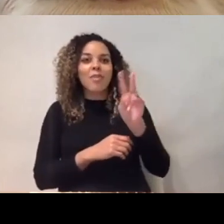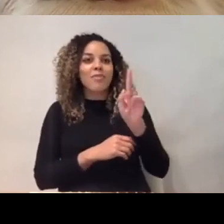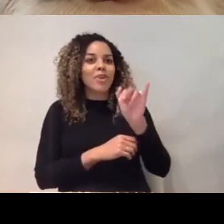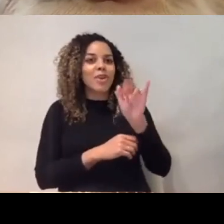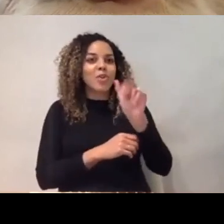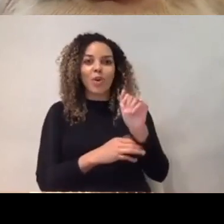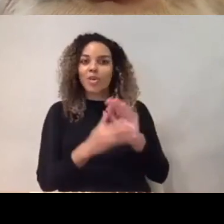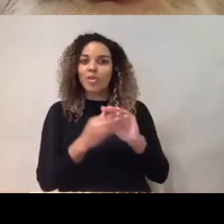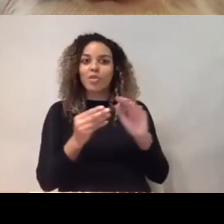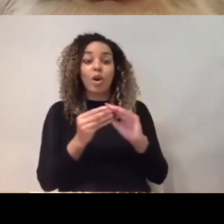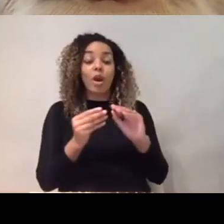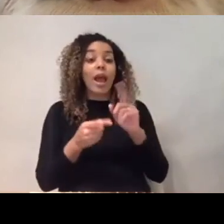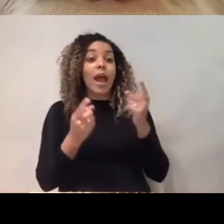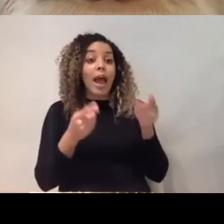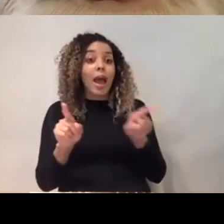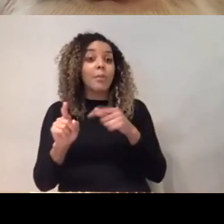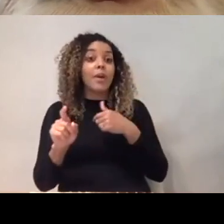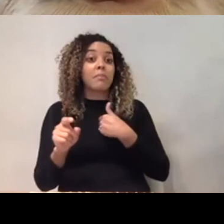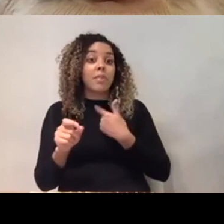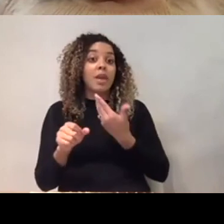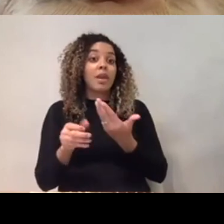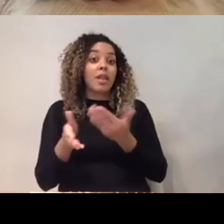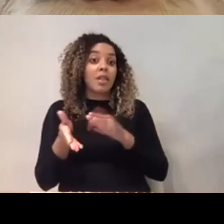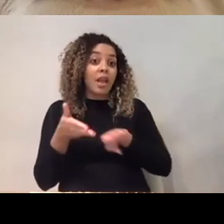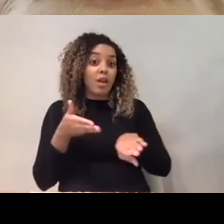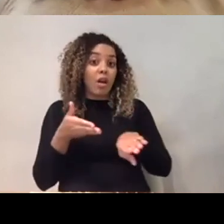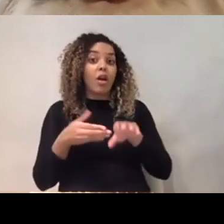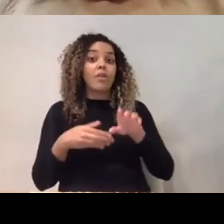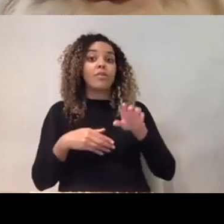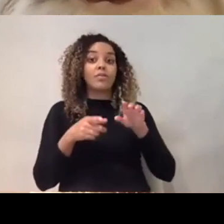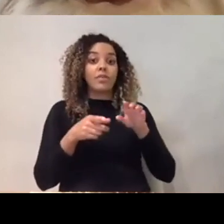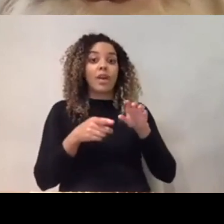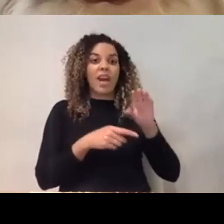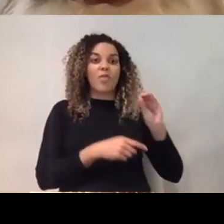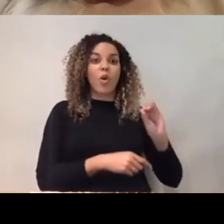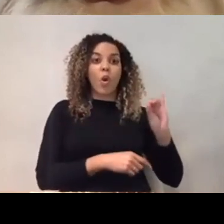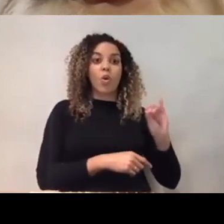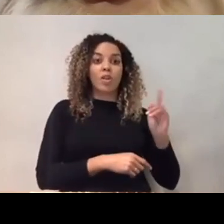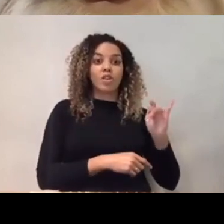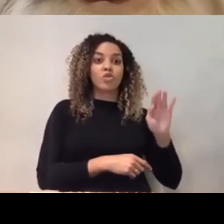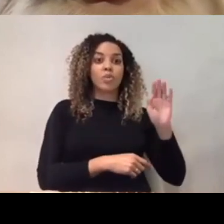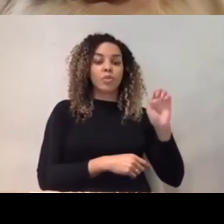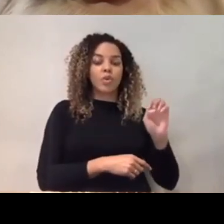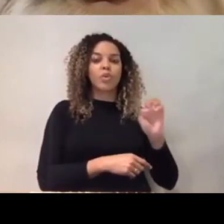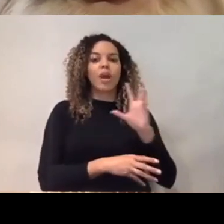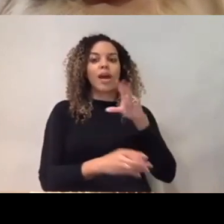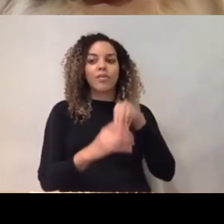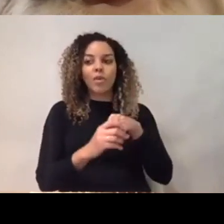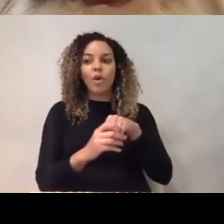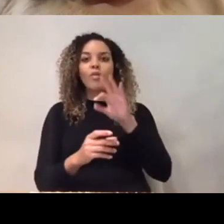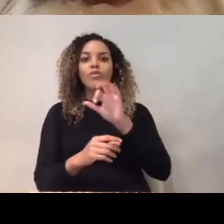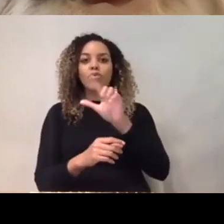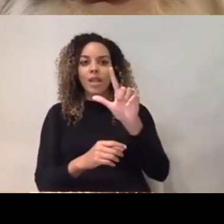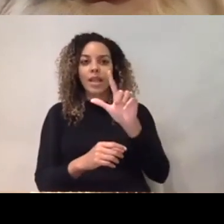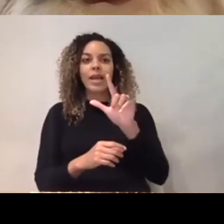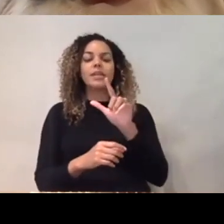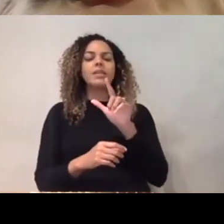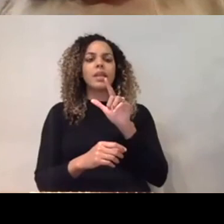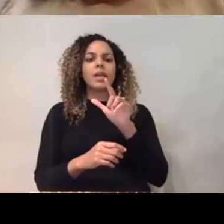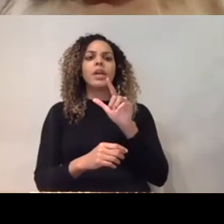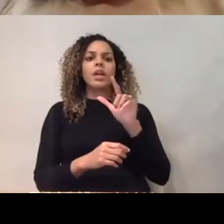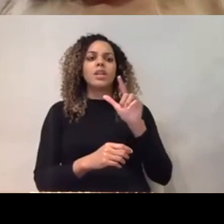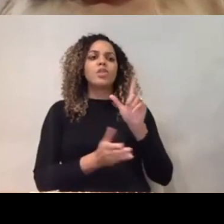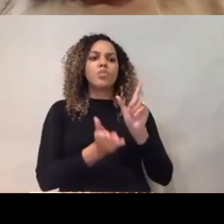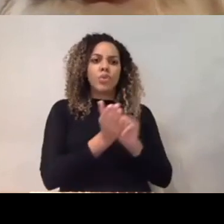when I got laid off of Oakland Tribune and I went into the freelance realm, and print was slowly dying, and you